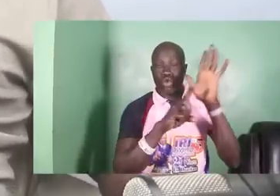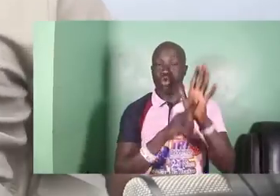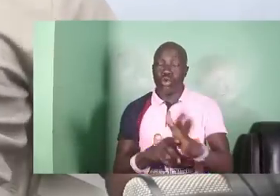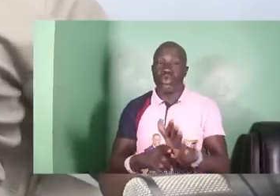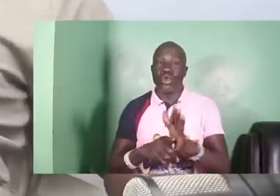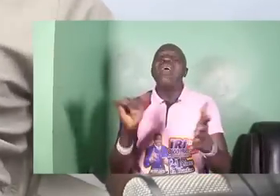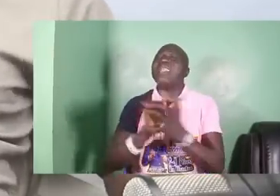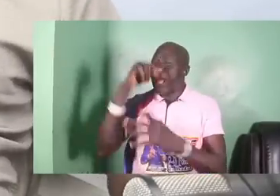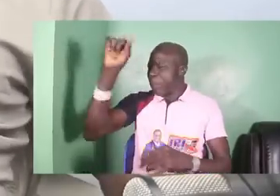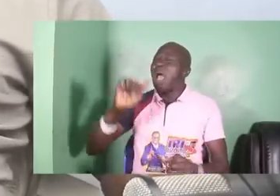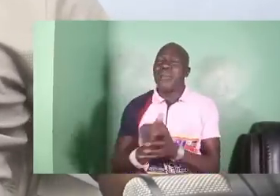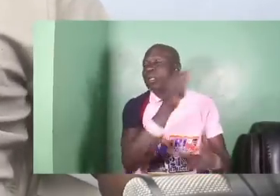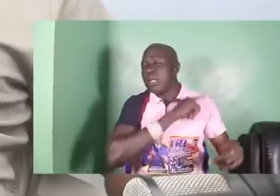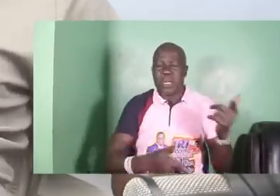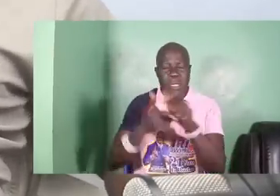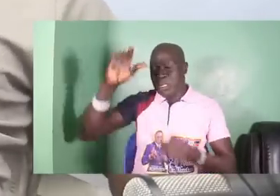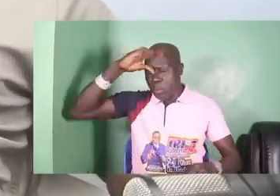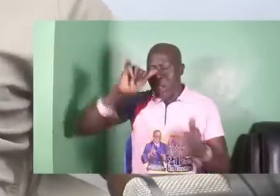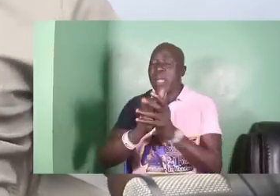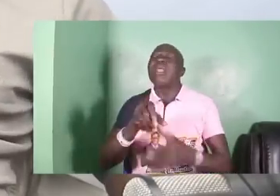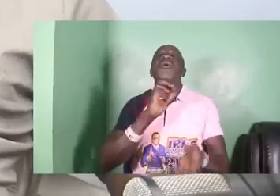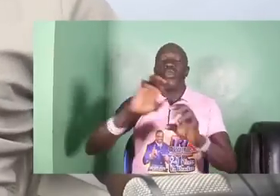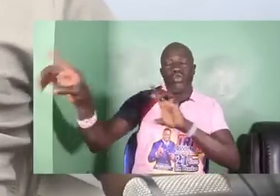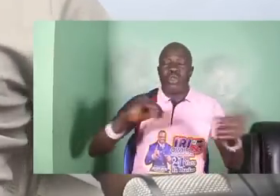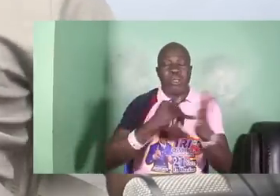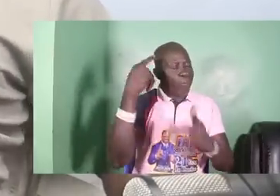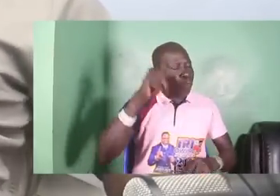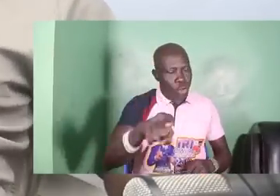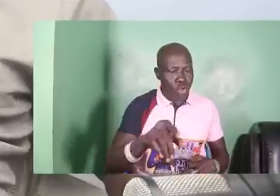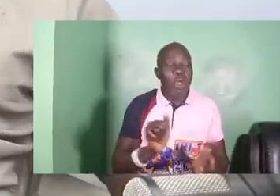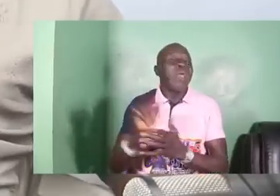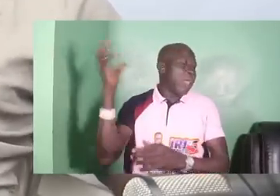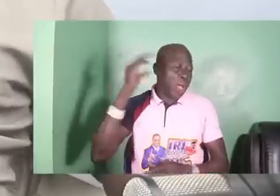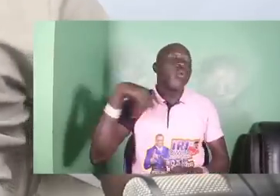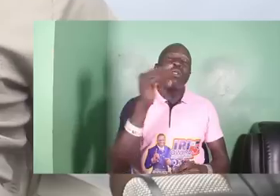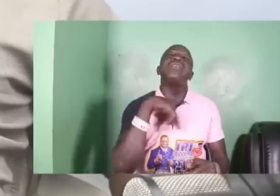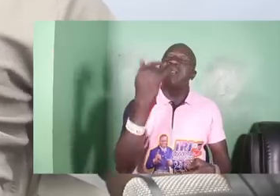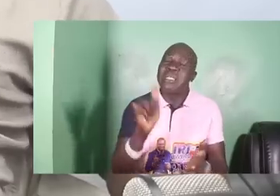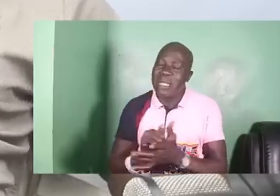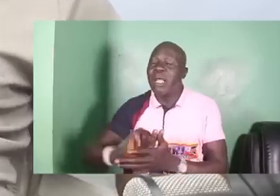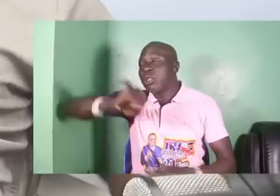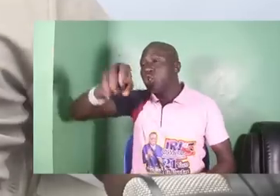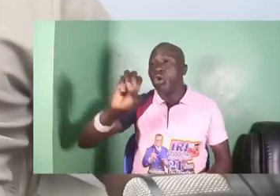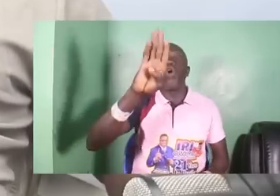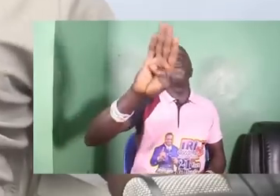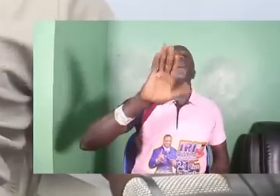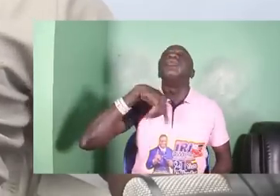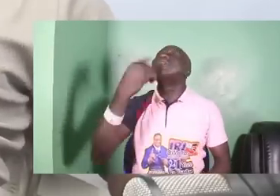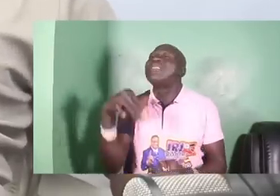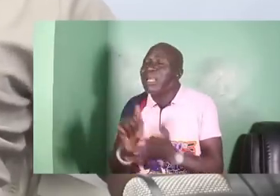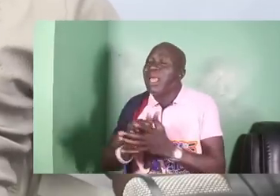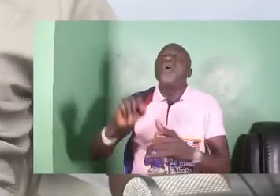to show you. Oh, no, no, is that great man? Tell them about that I was sorry for and you. This is what he said. Job, we pray. Job